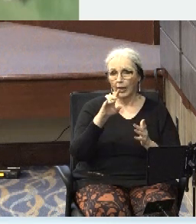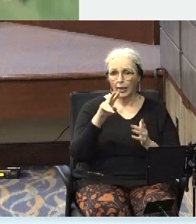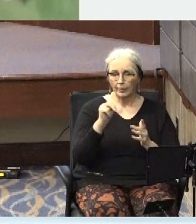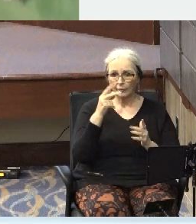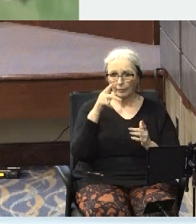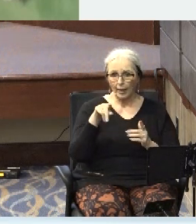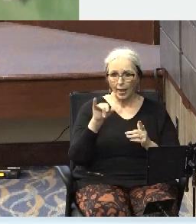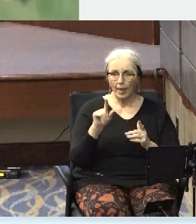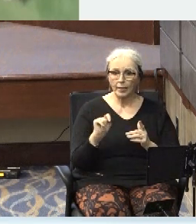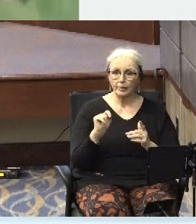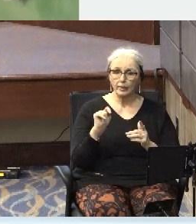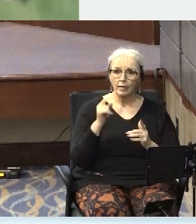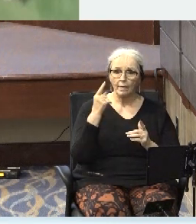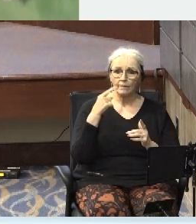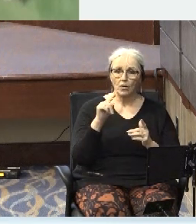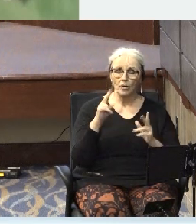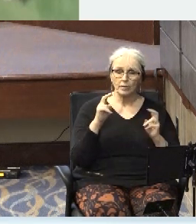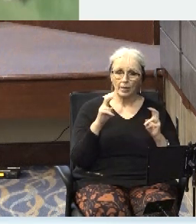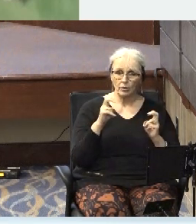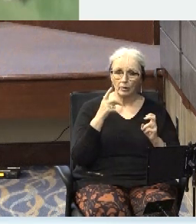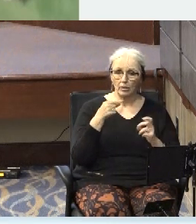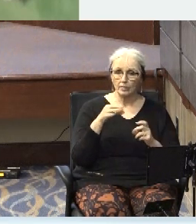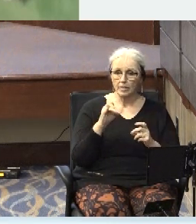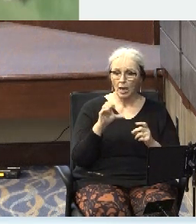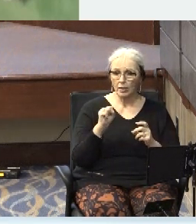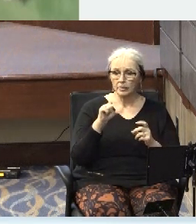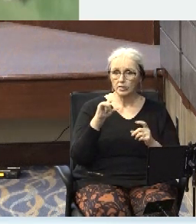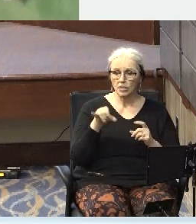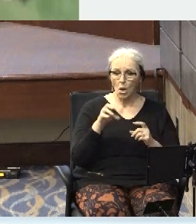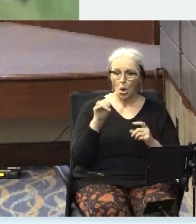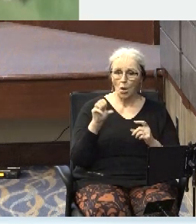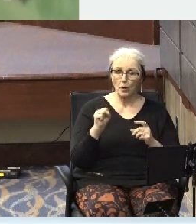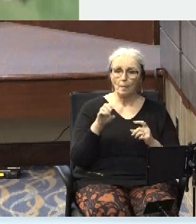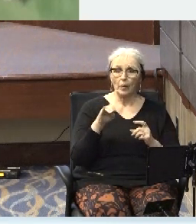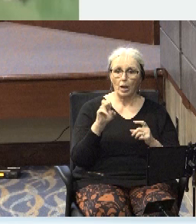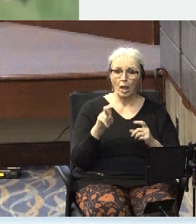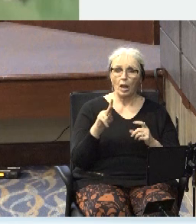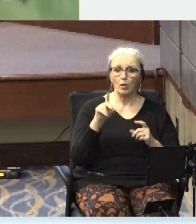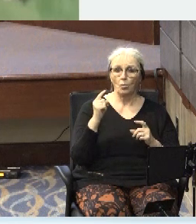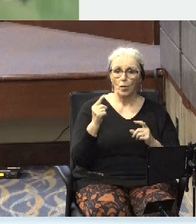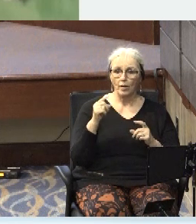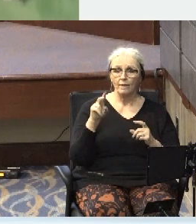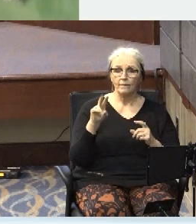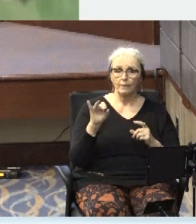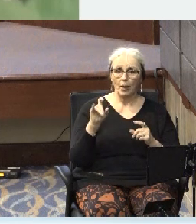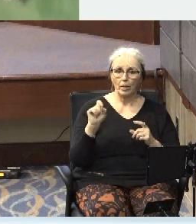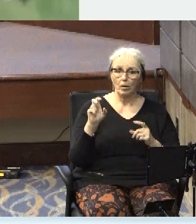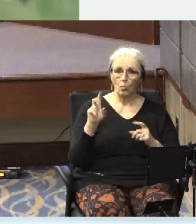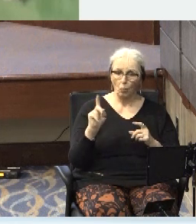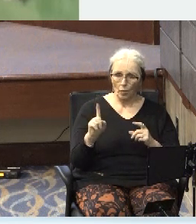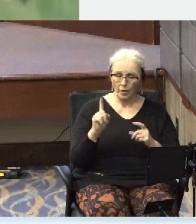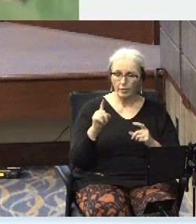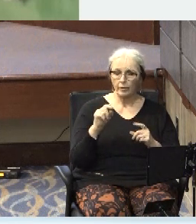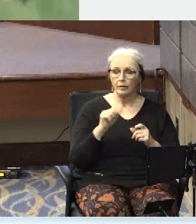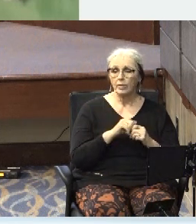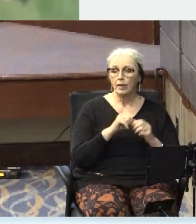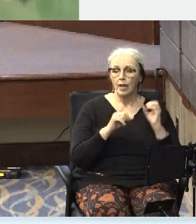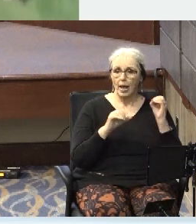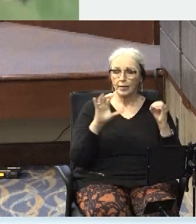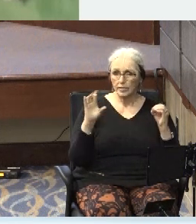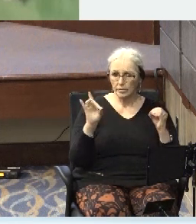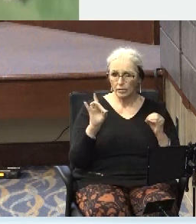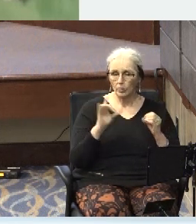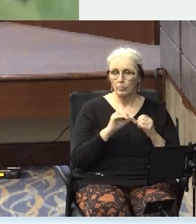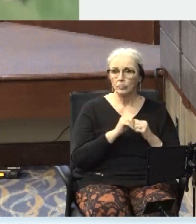plat entitled Final Plat of the Gonzalez-Jones Edition, Lot 1, Block 1. By a vote of 8-0, Plan Commission recommended that the